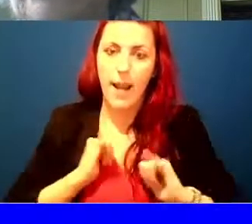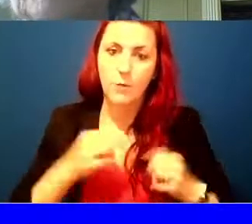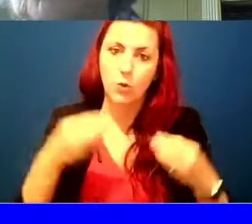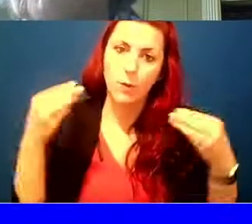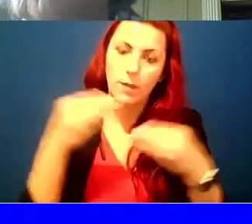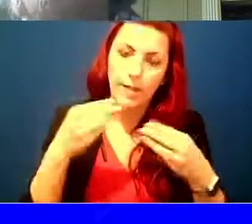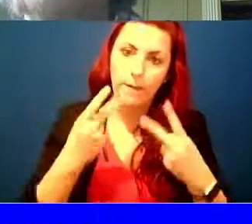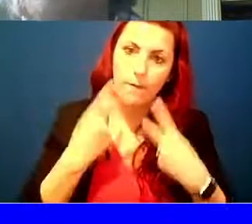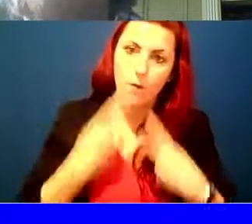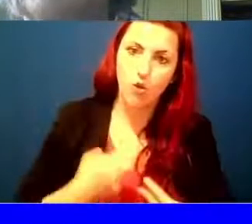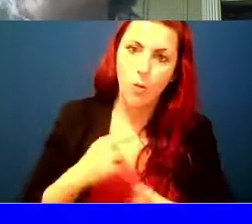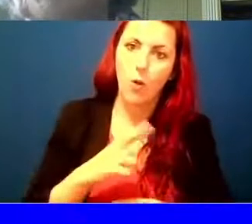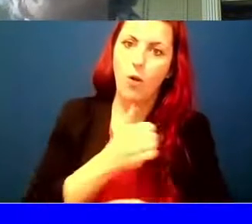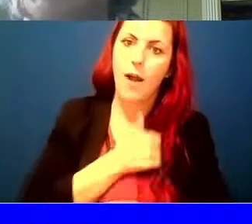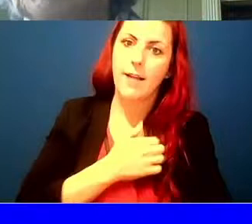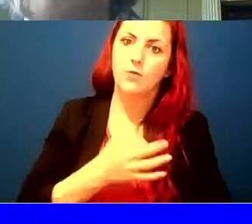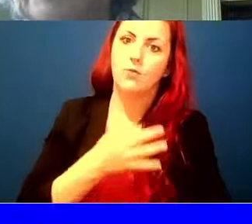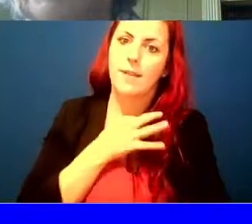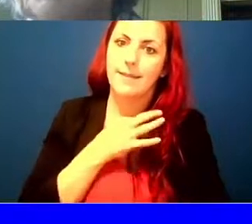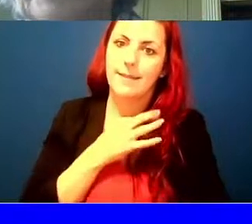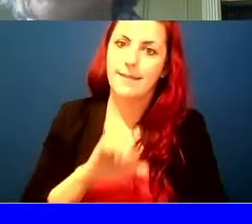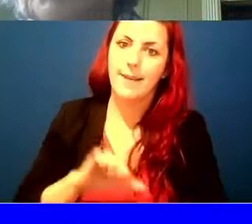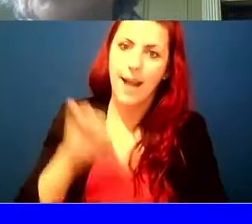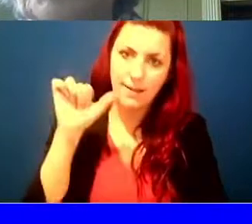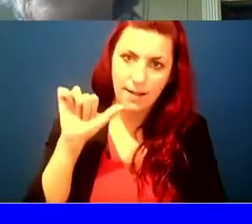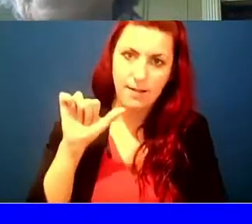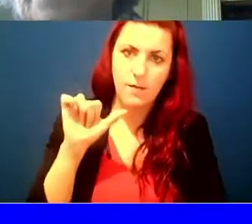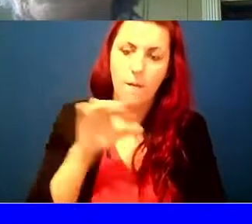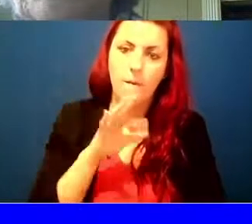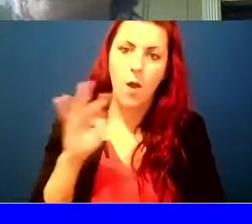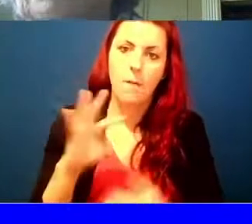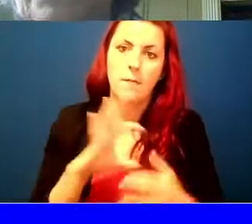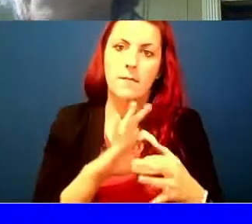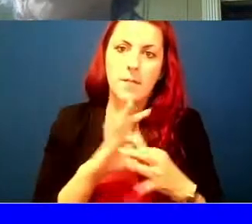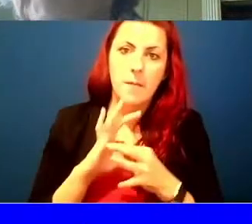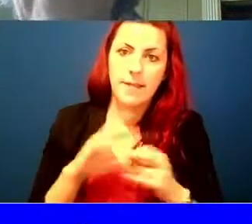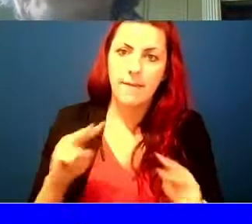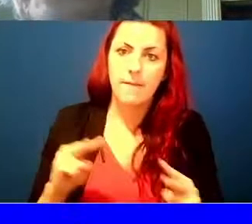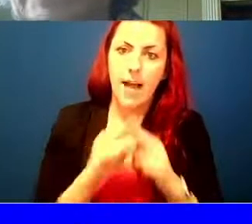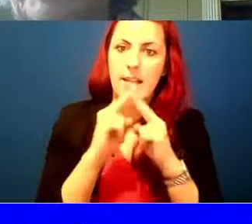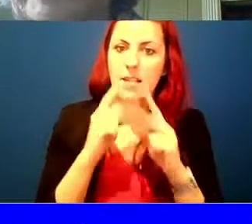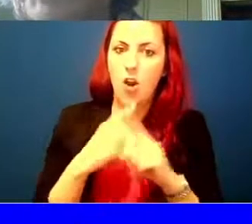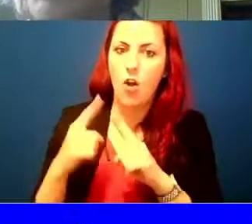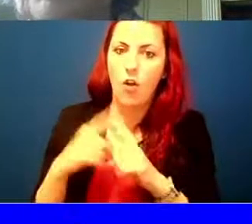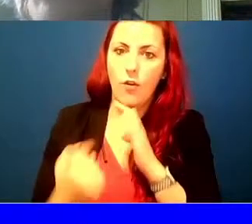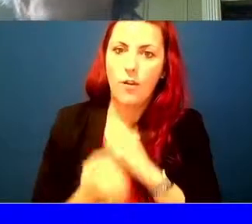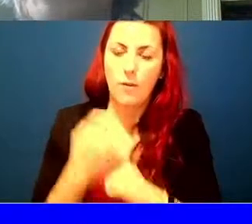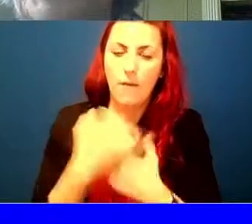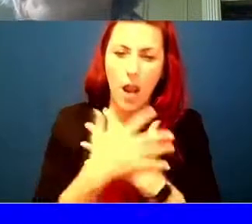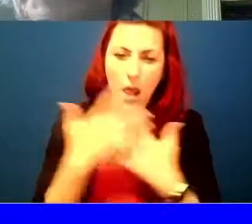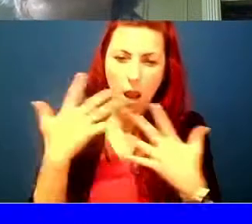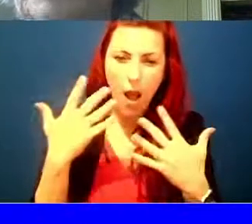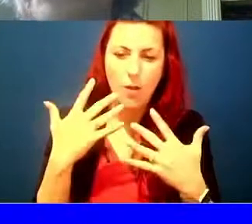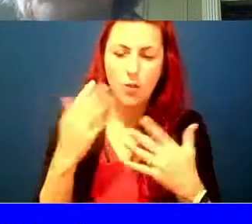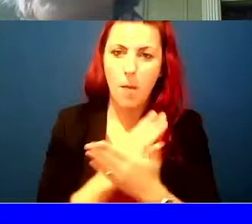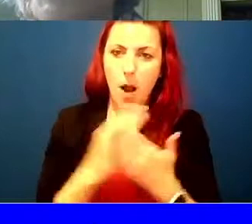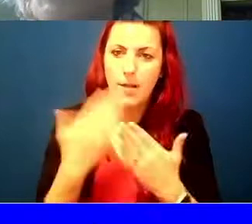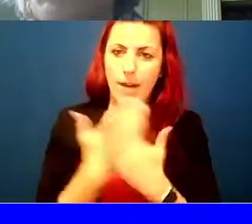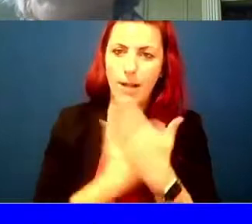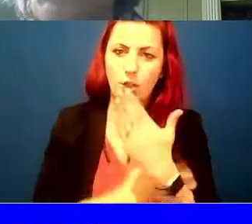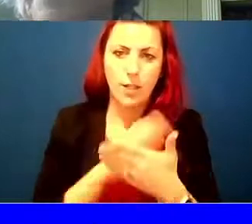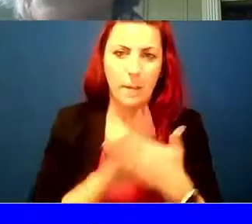adults from all forms of exploitation, violence and abuse. There are large gaps in legislation, practice, systems